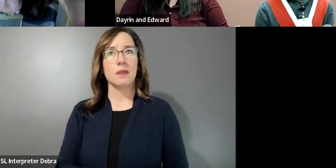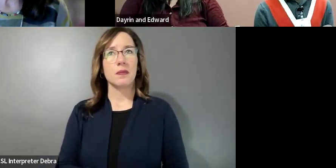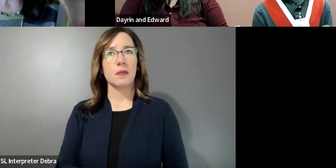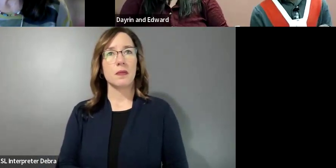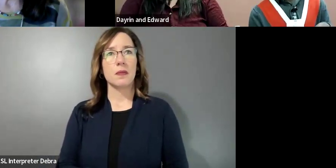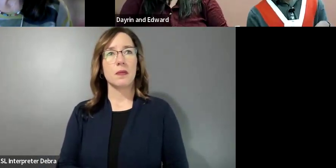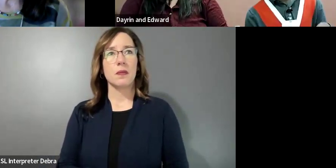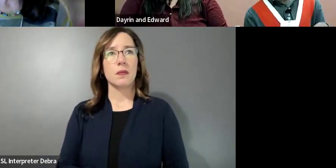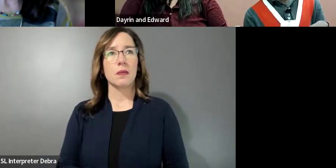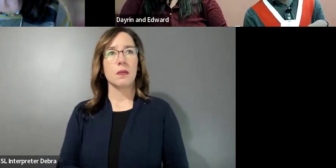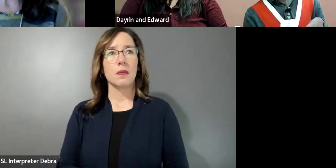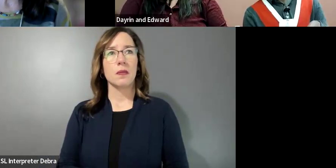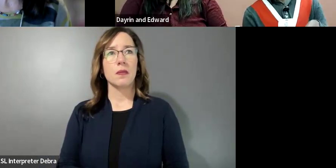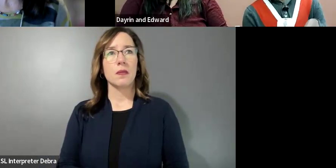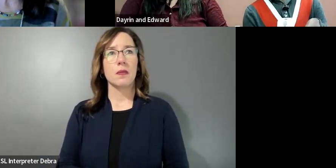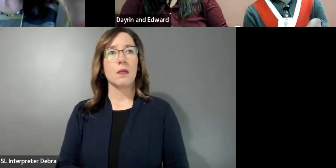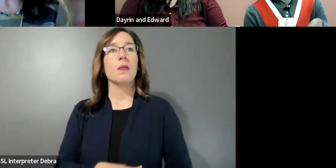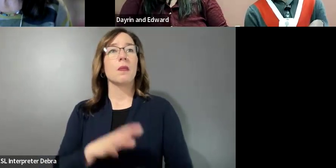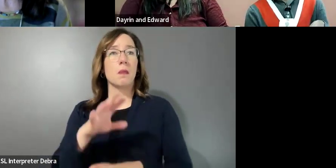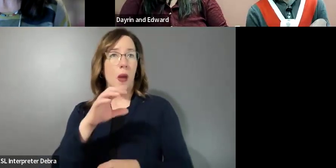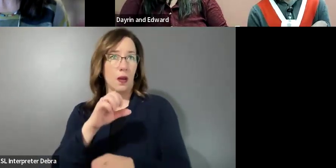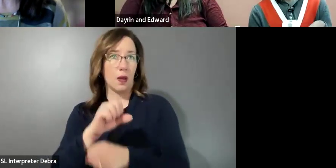Can I have someone with this for us?